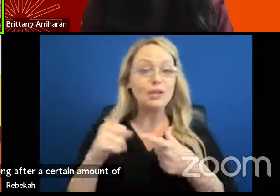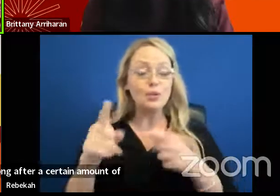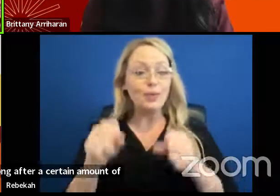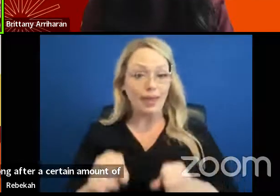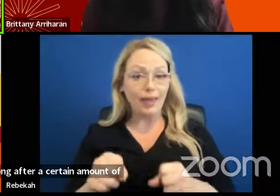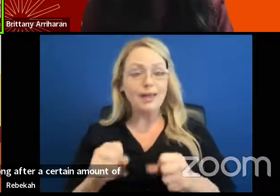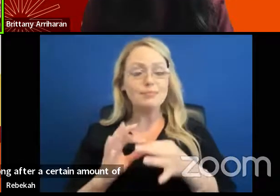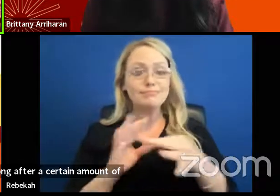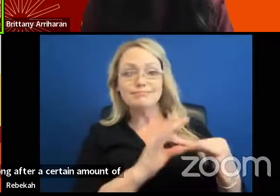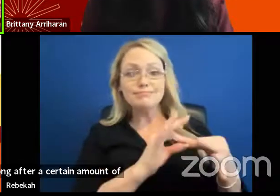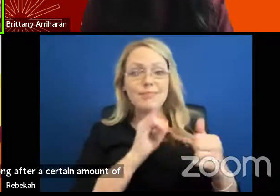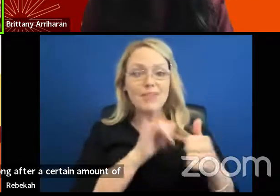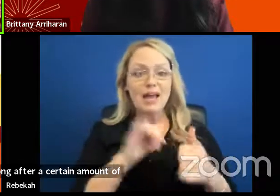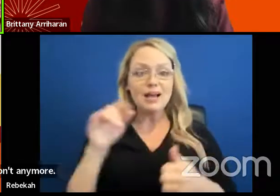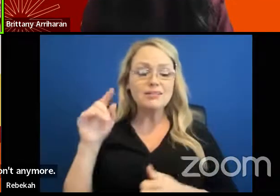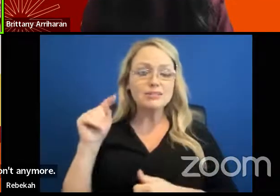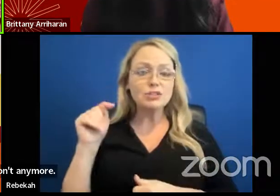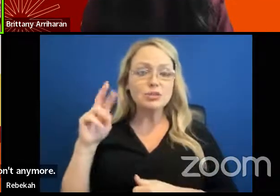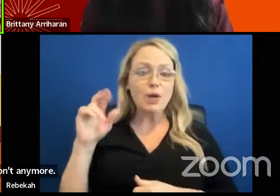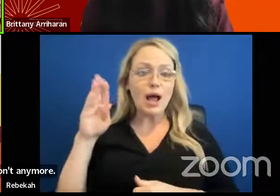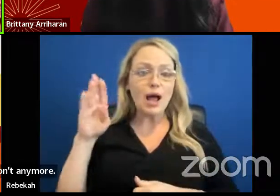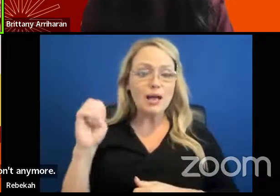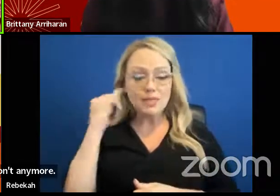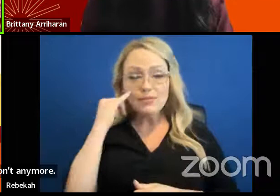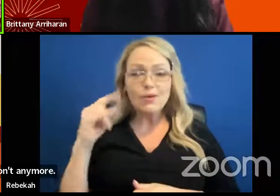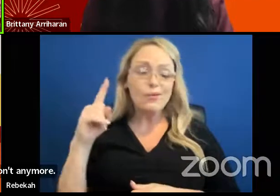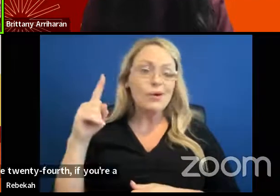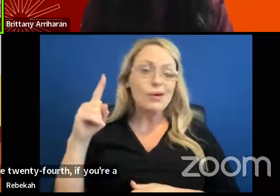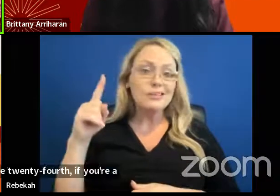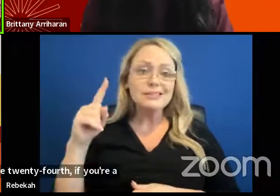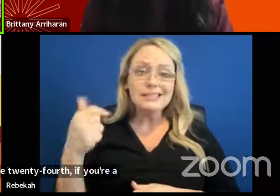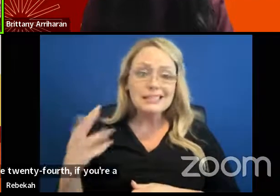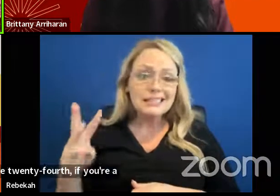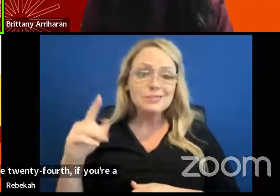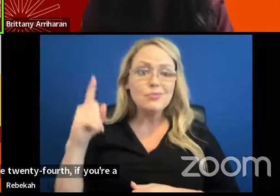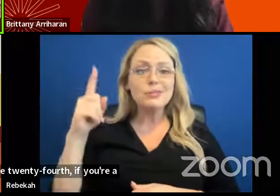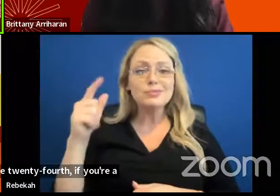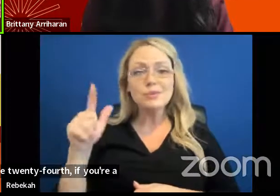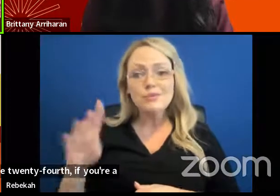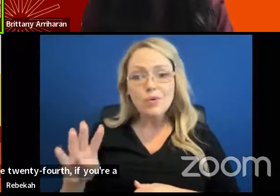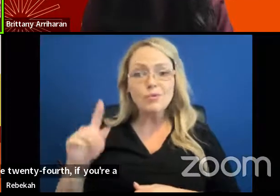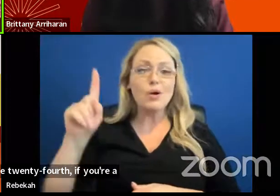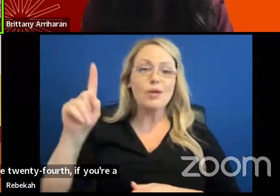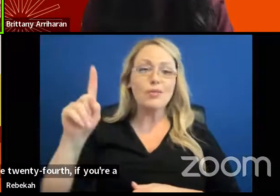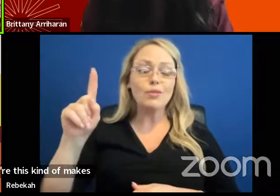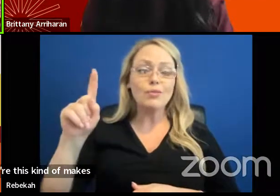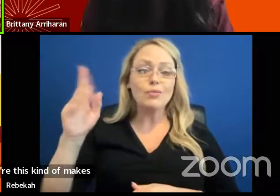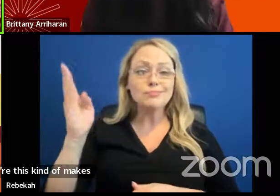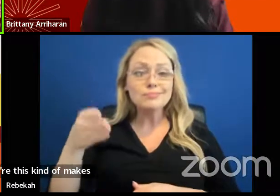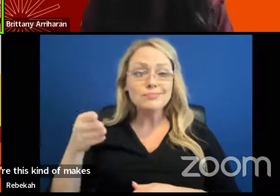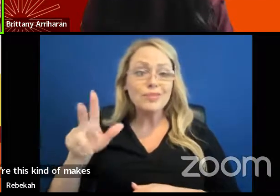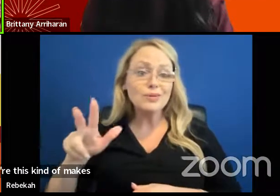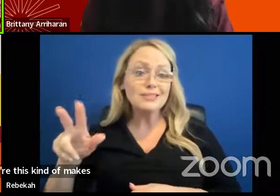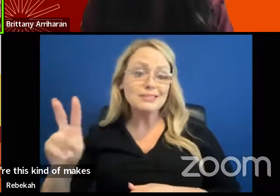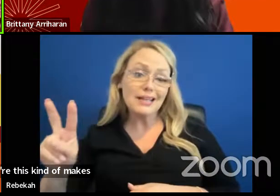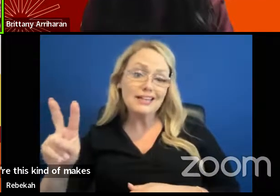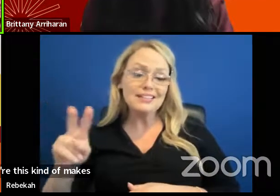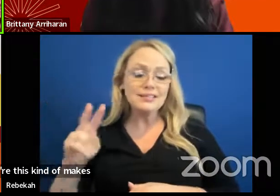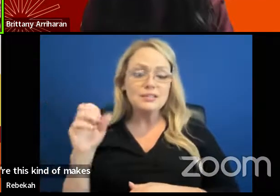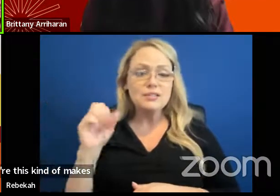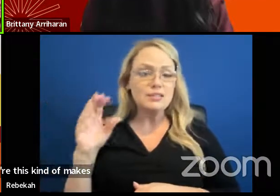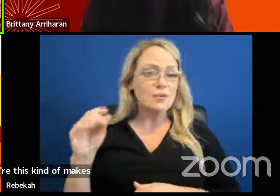you're 16th, if you're 24th, if you're 32nd, if you're this kind of mix, if you're that kind of mix, every tribe